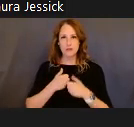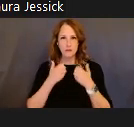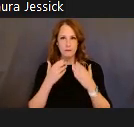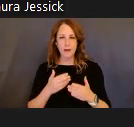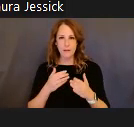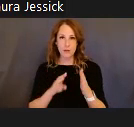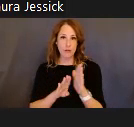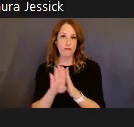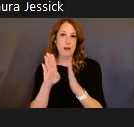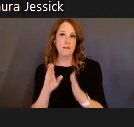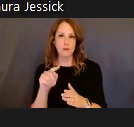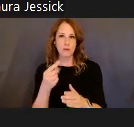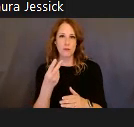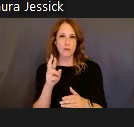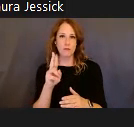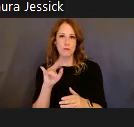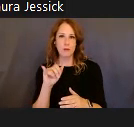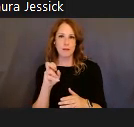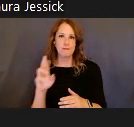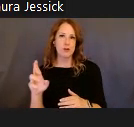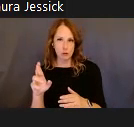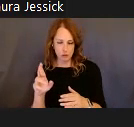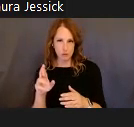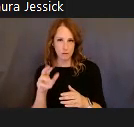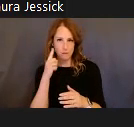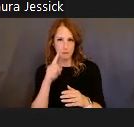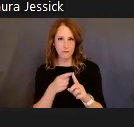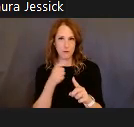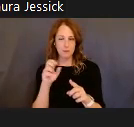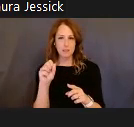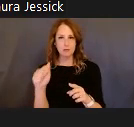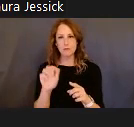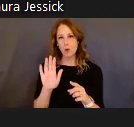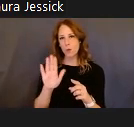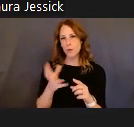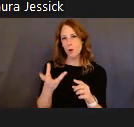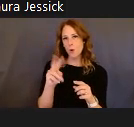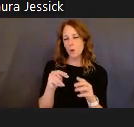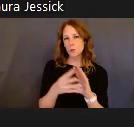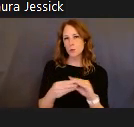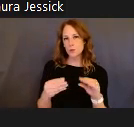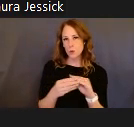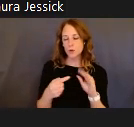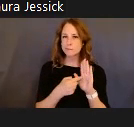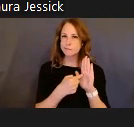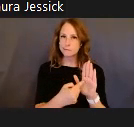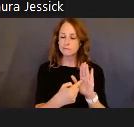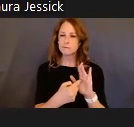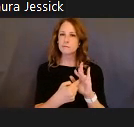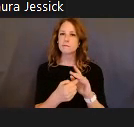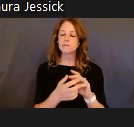sexual assault with her own story that just demonstrates exactly,